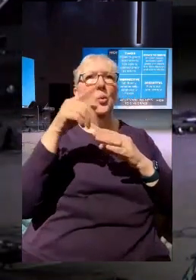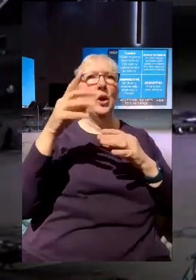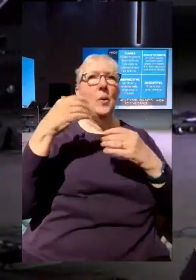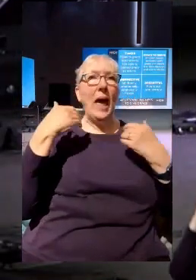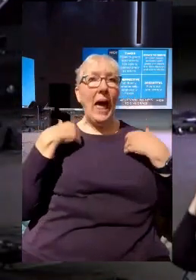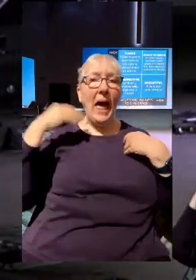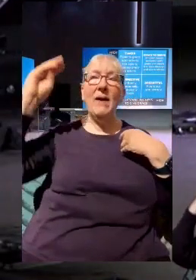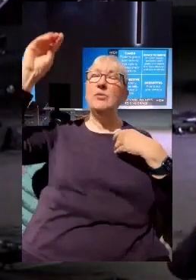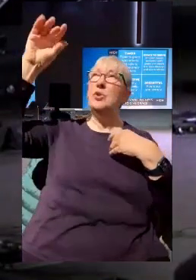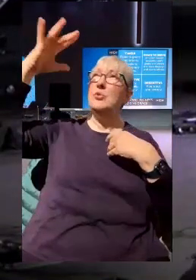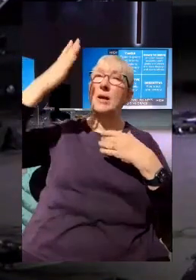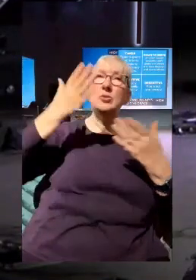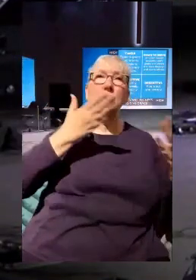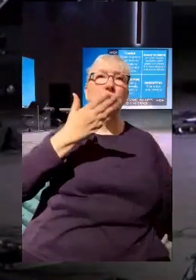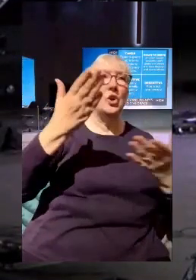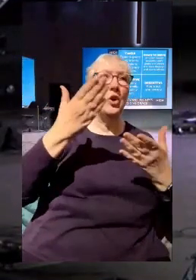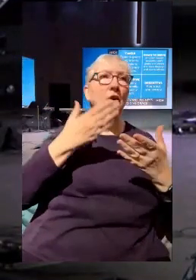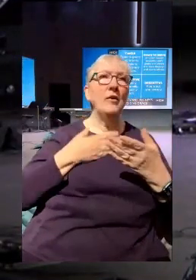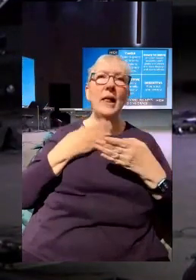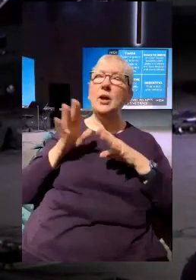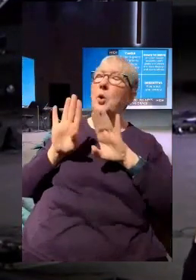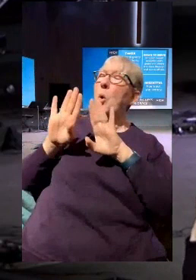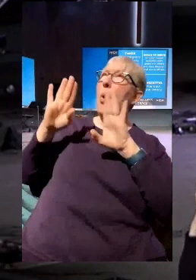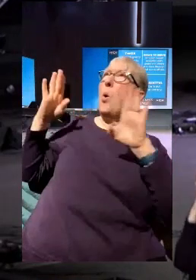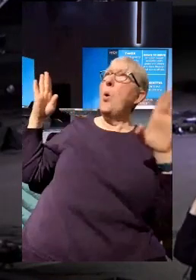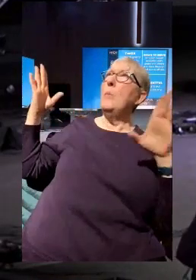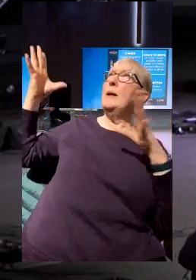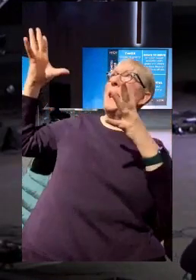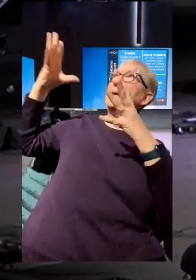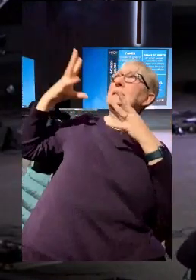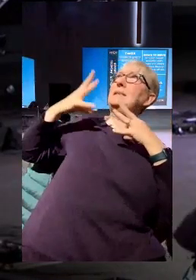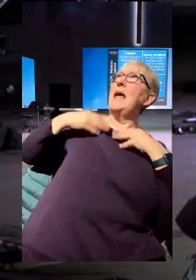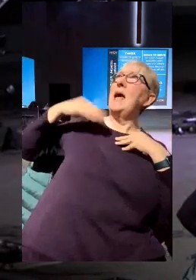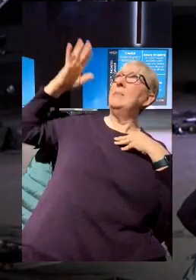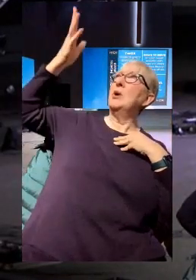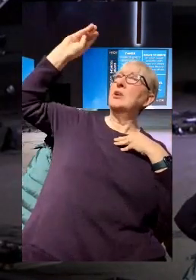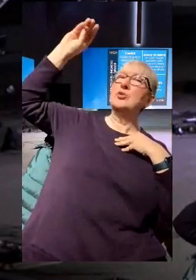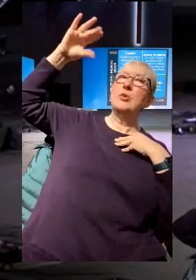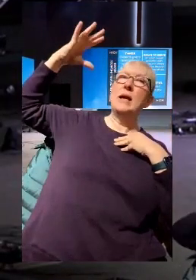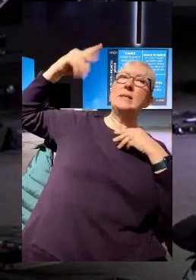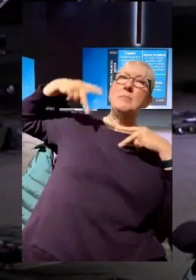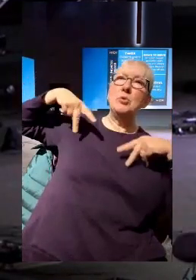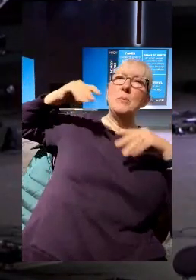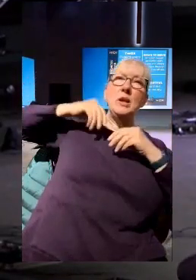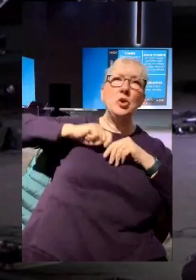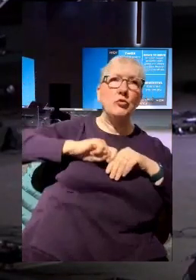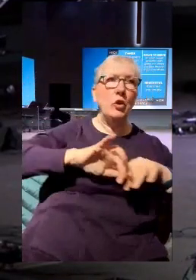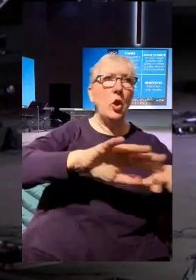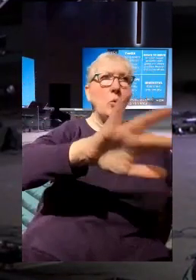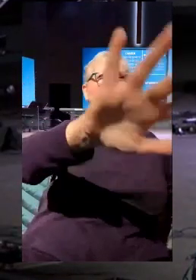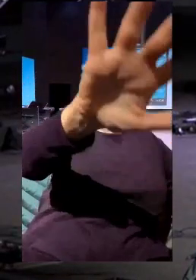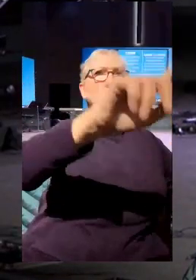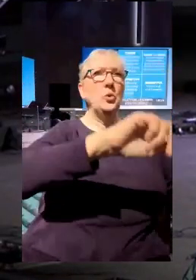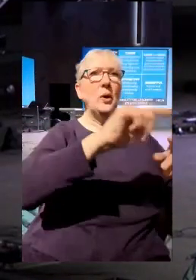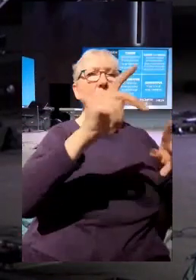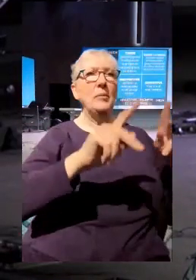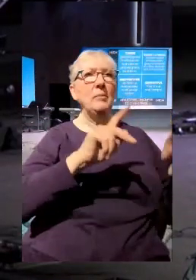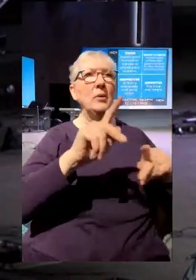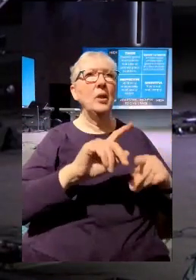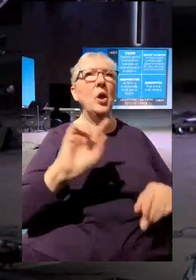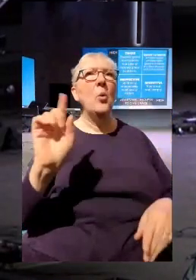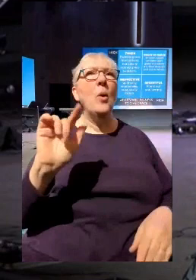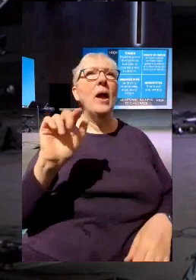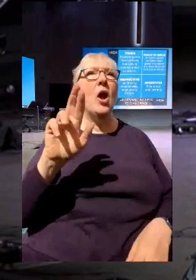an open vessel, accepting God's grace and allowing it to flow through to others. Where are you right now?